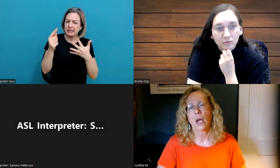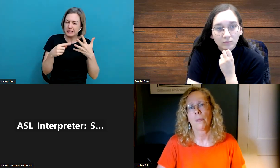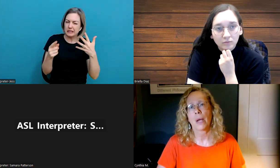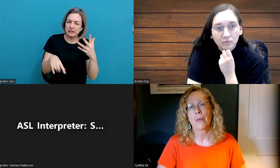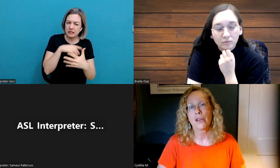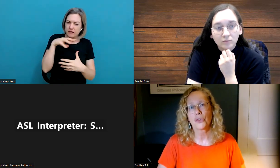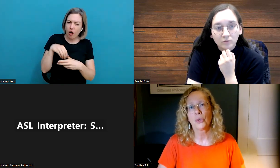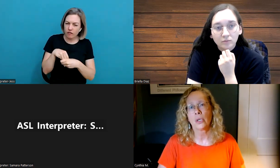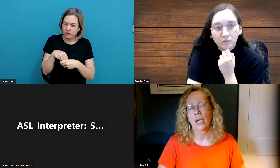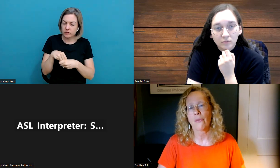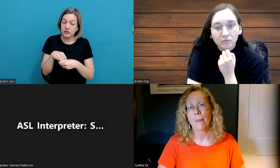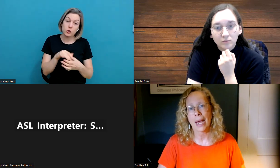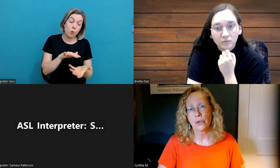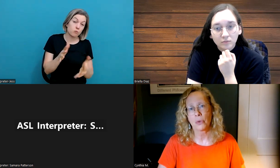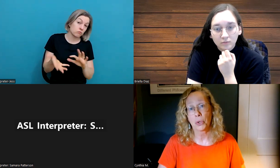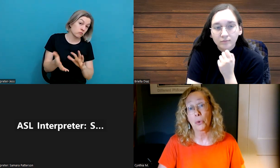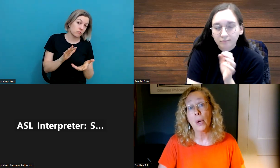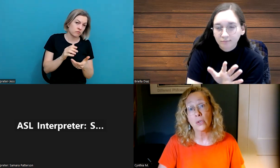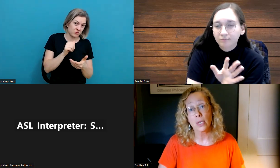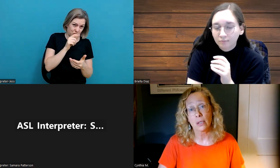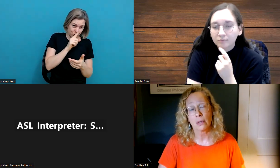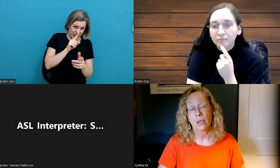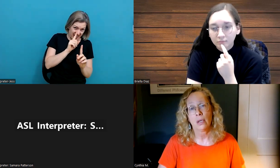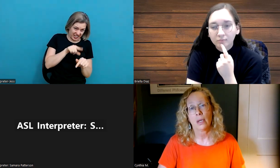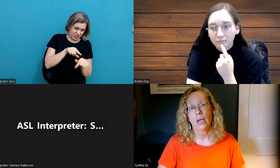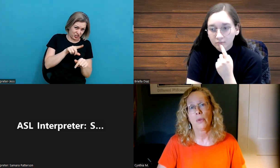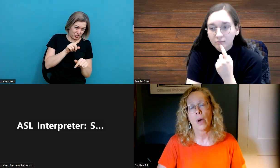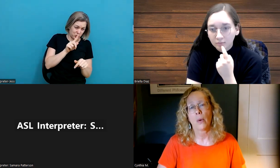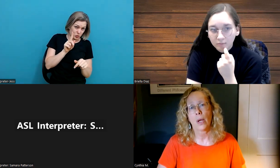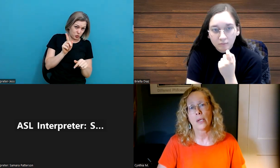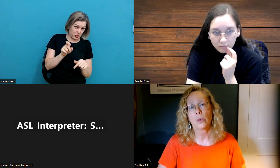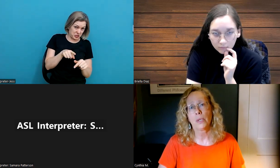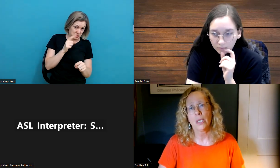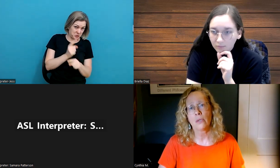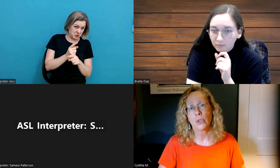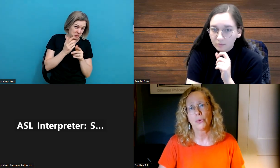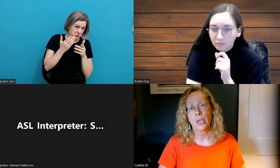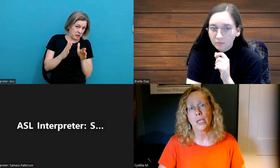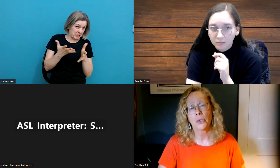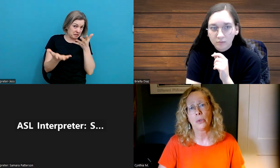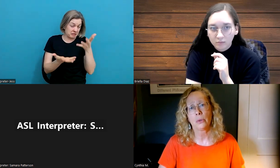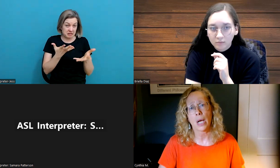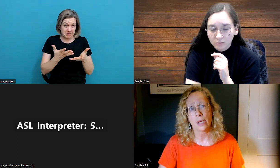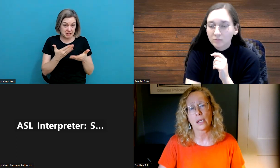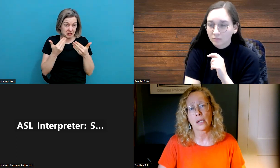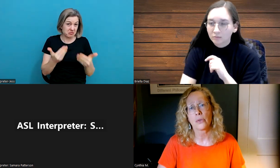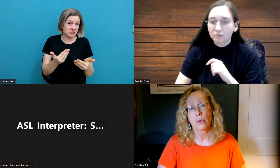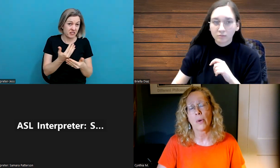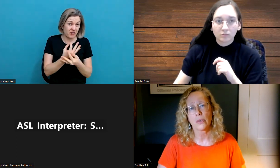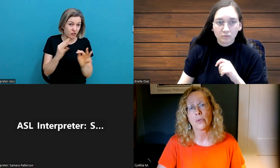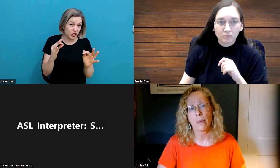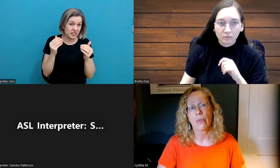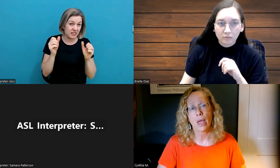So I'm not sure if I'm answering your question in the right way. So please feel free to ask